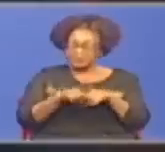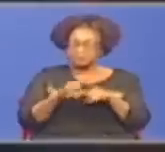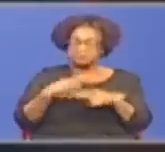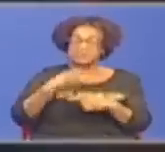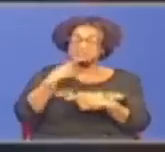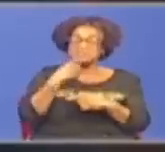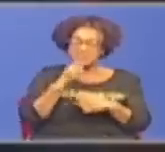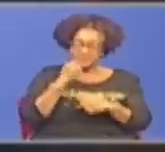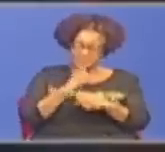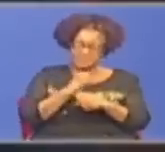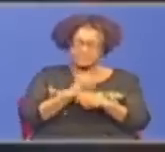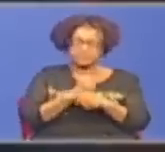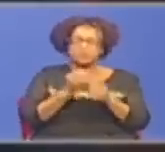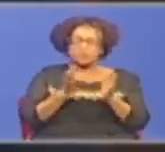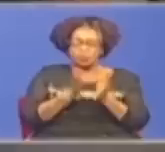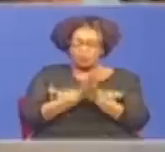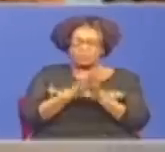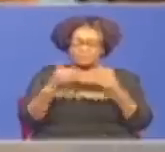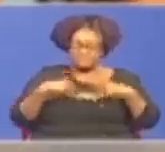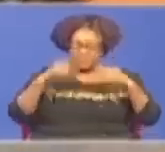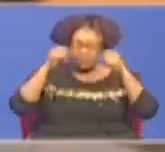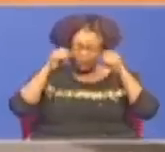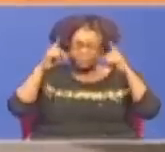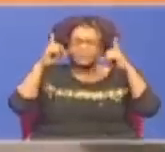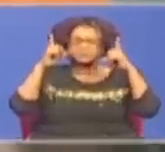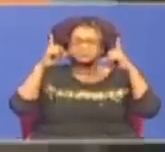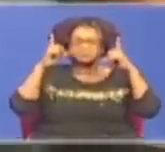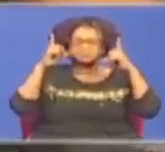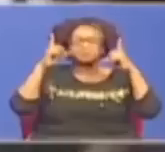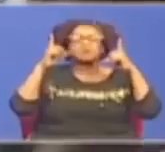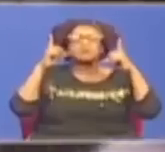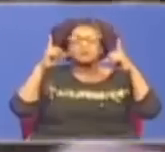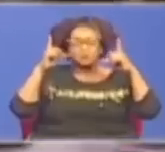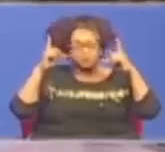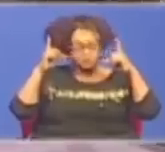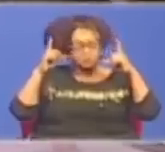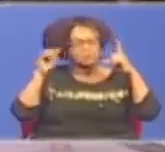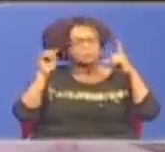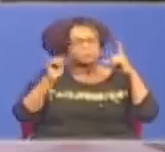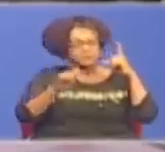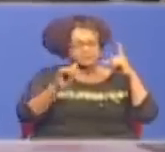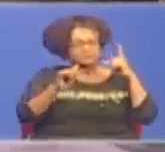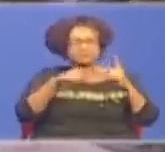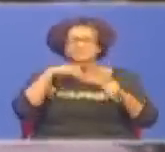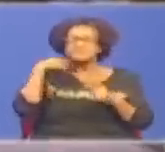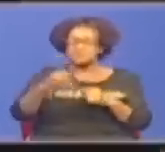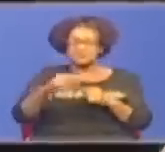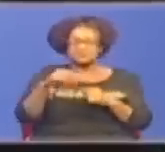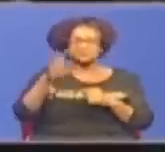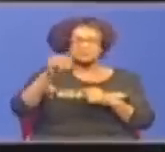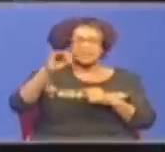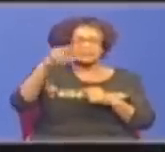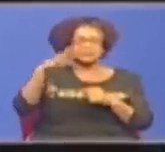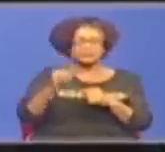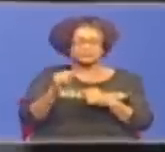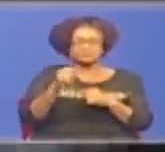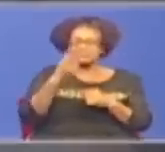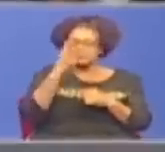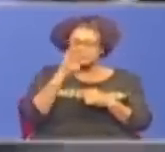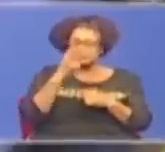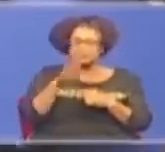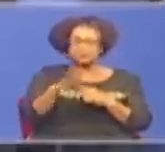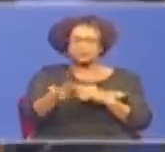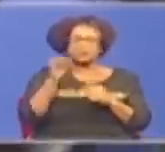this with my eyes open. It is a reality show, and Aisha Jumwa, a suspect in the theft of your